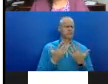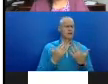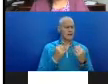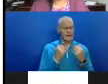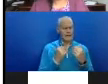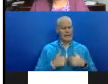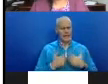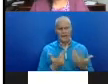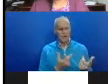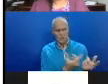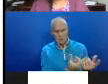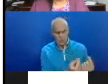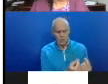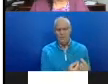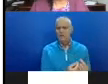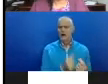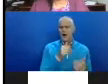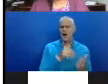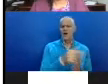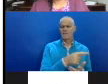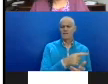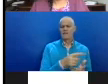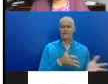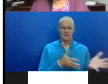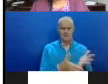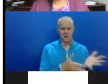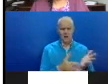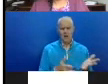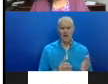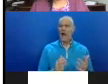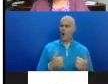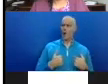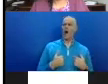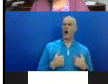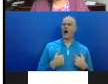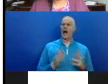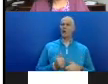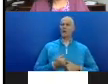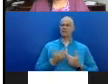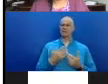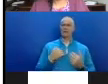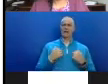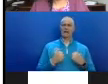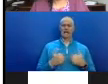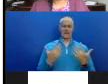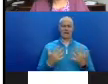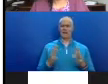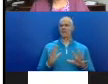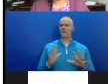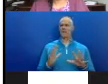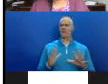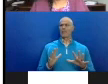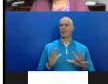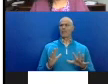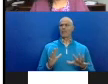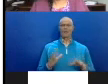often guys, when they're engaged with those kind of conversations, like how do they want to express their anger, are kind of dumbfounded by that question, because